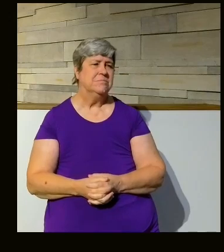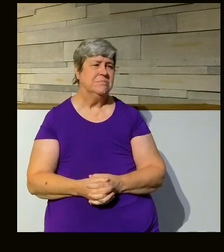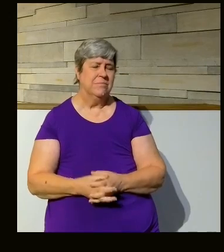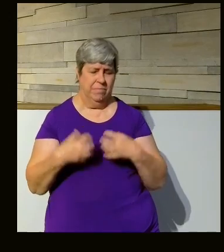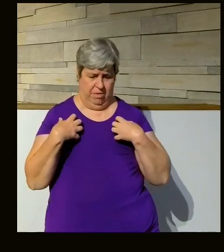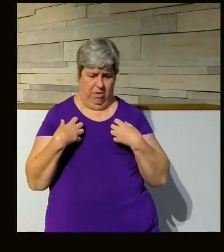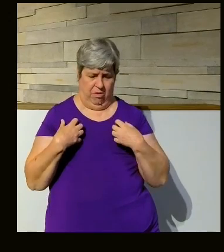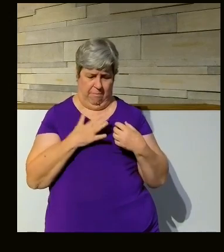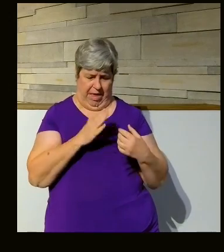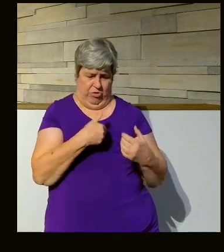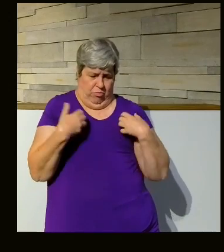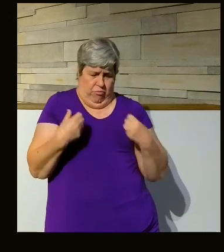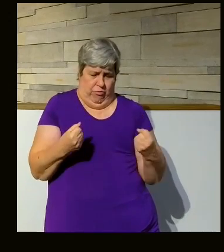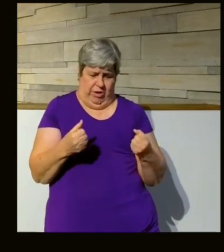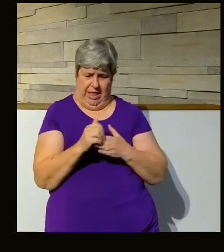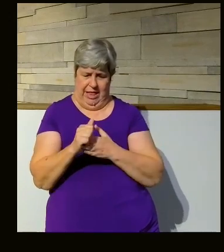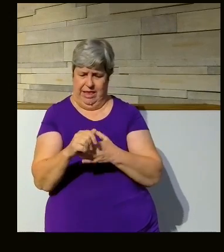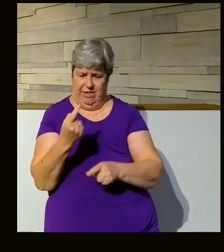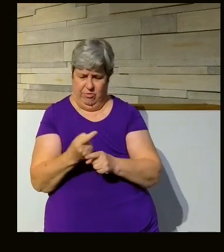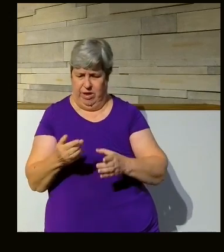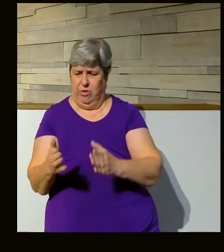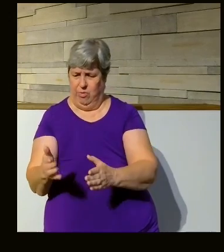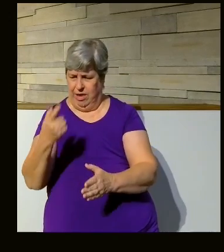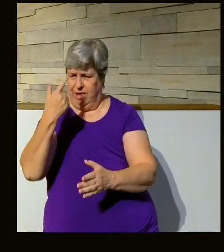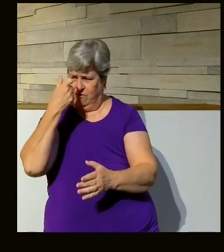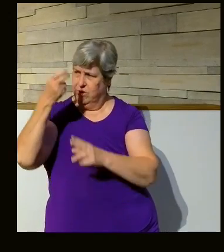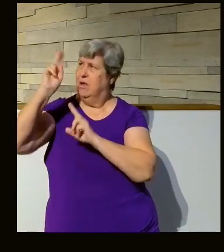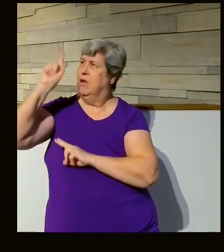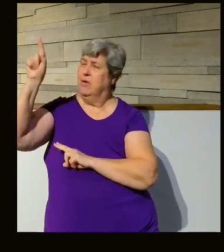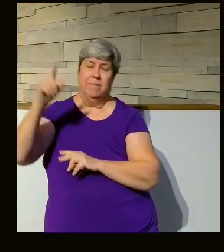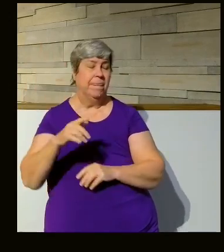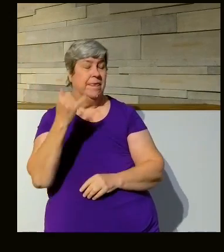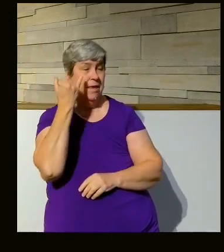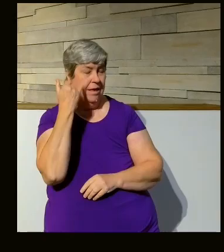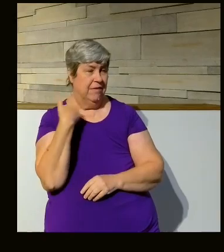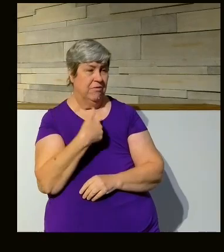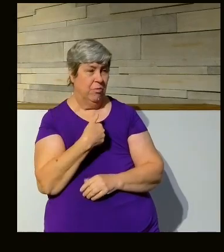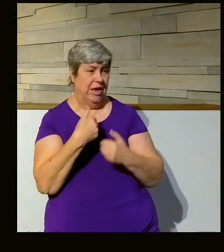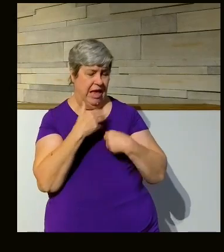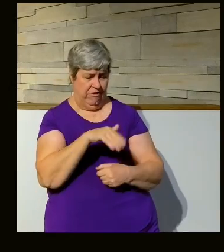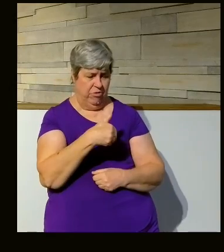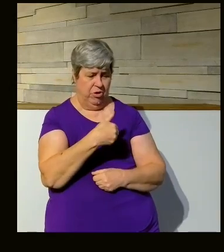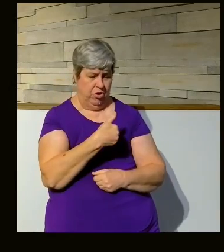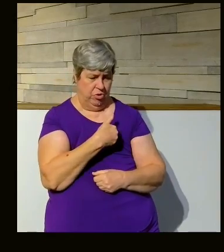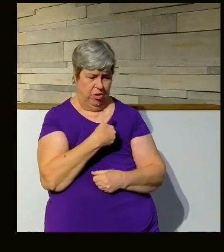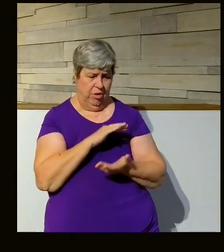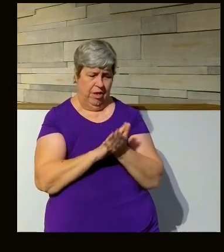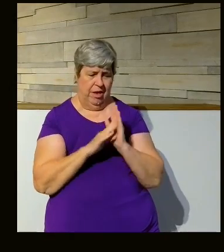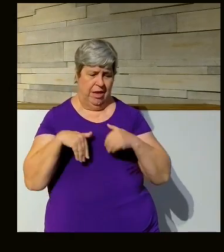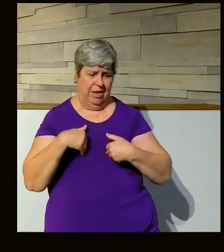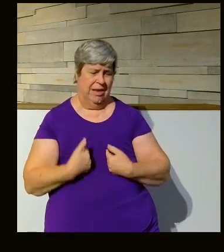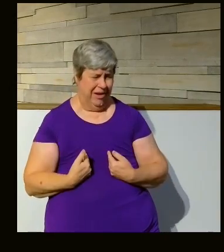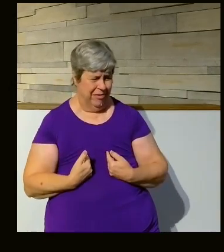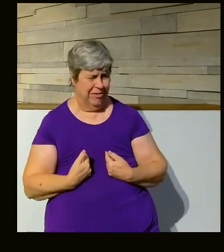Restores or refreshes my soul, leads in the paths of righteousness for his name's sake. Folks, whenever we get our souls get tired, have you